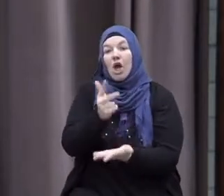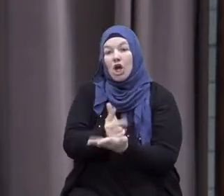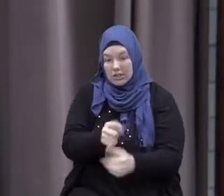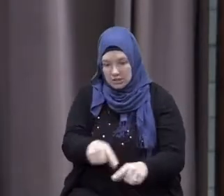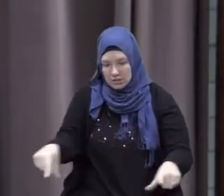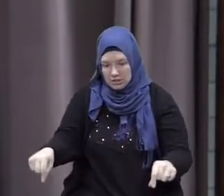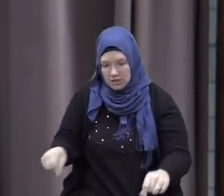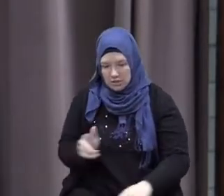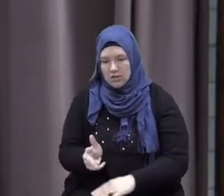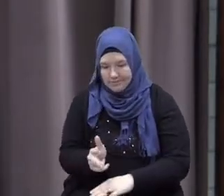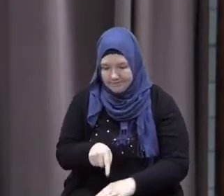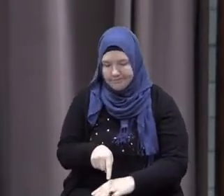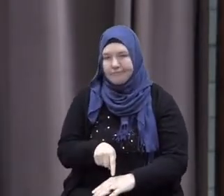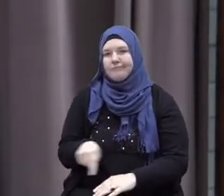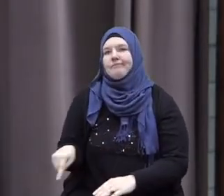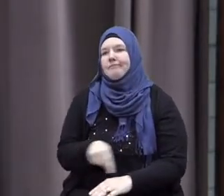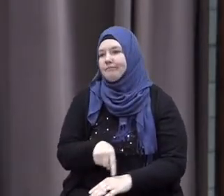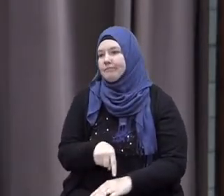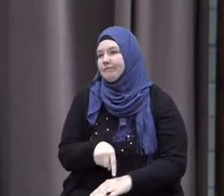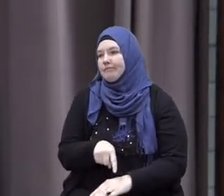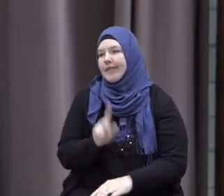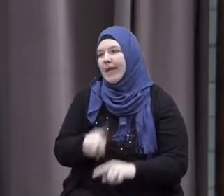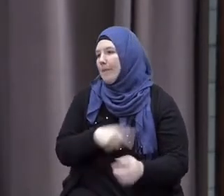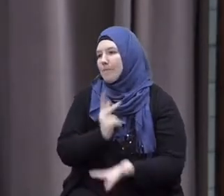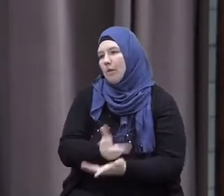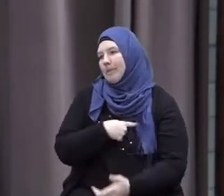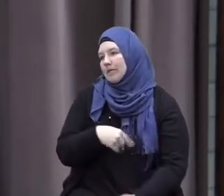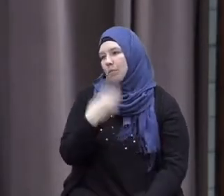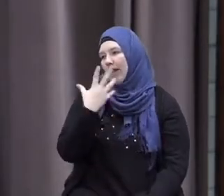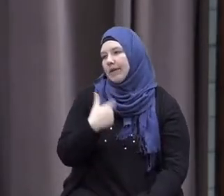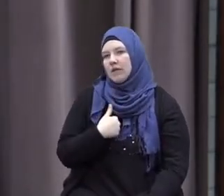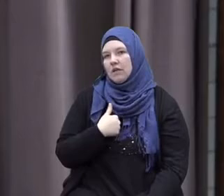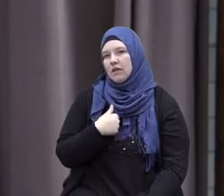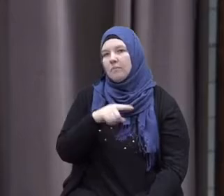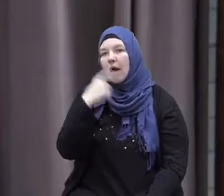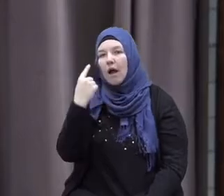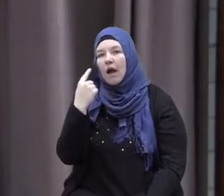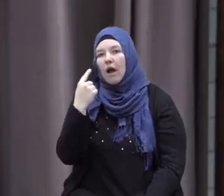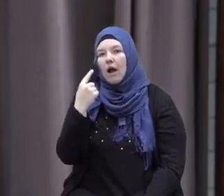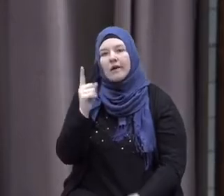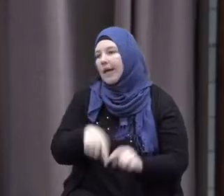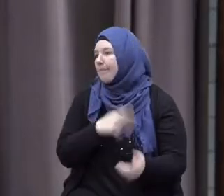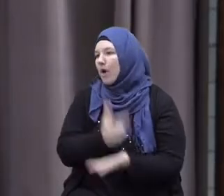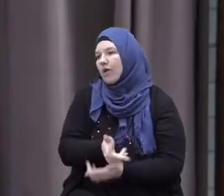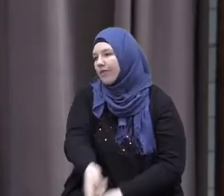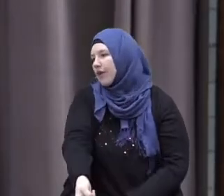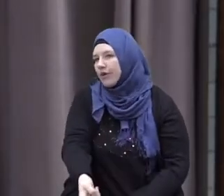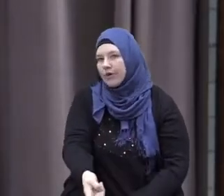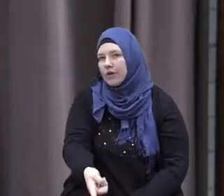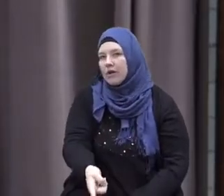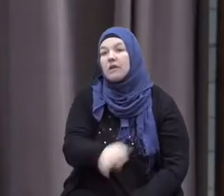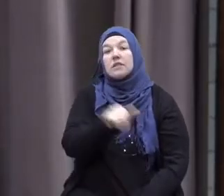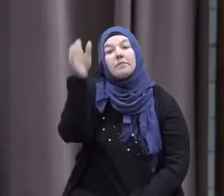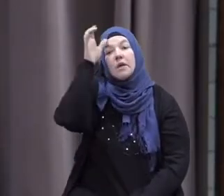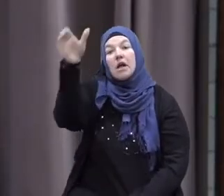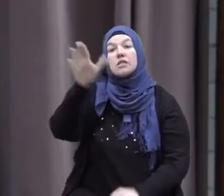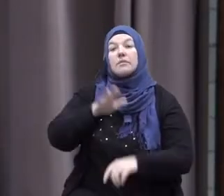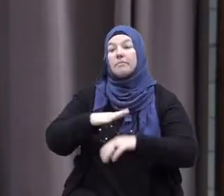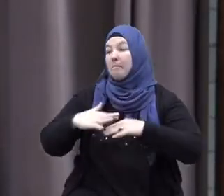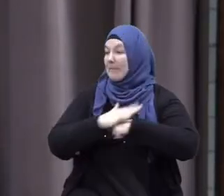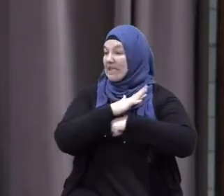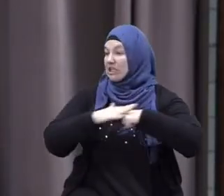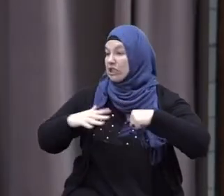same signs you see it on the beach. So the colored, like me and you, and the blacks, like